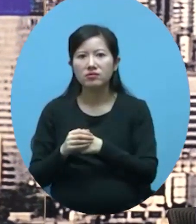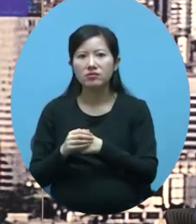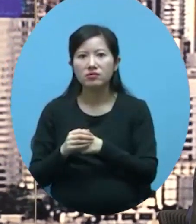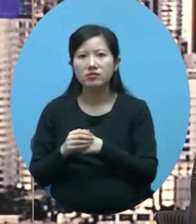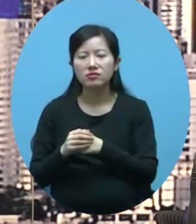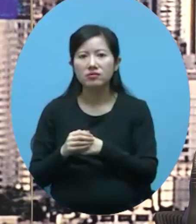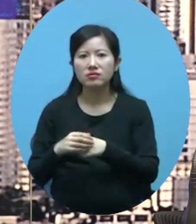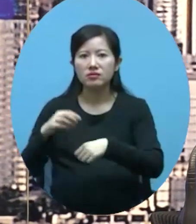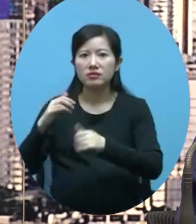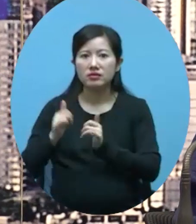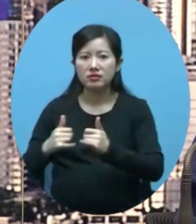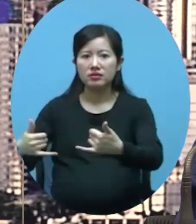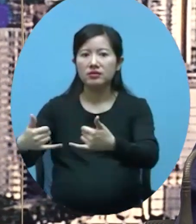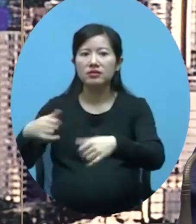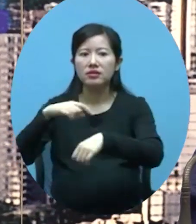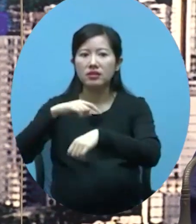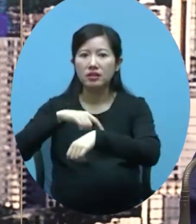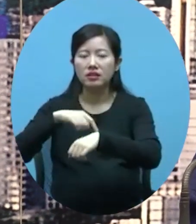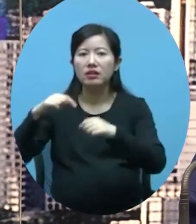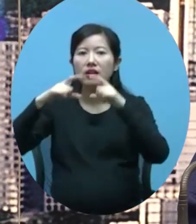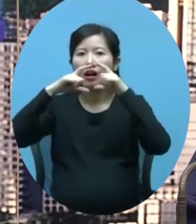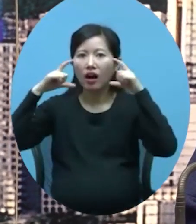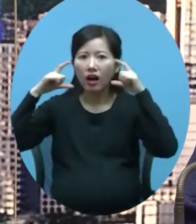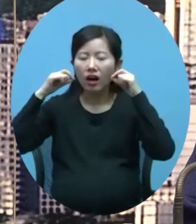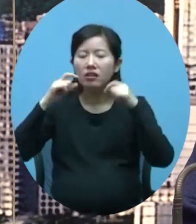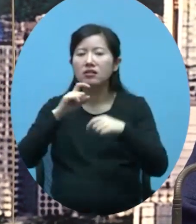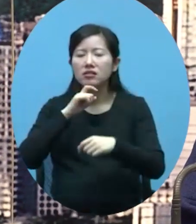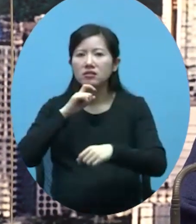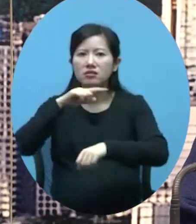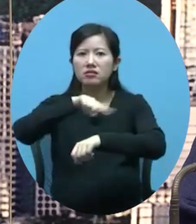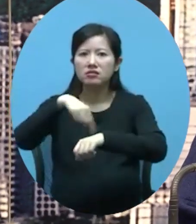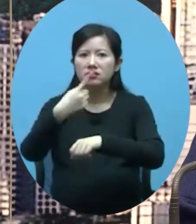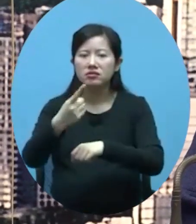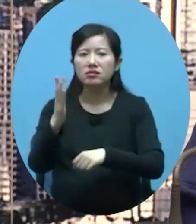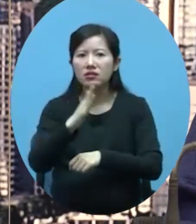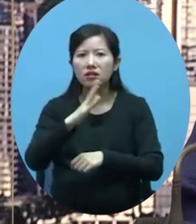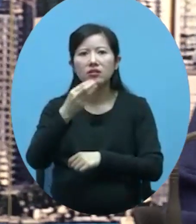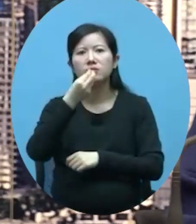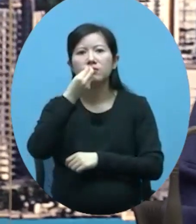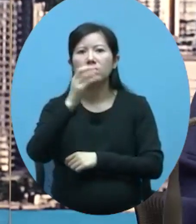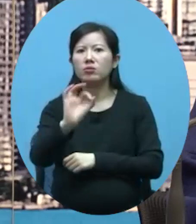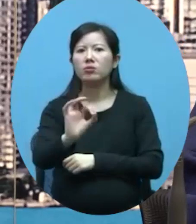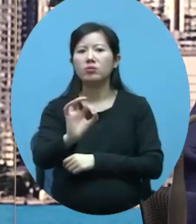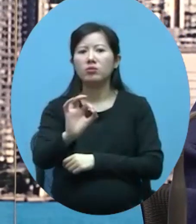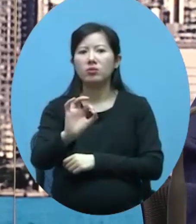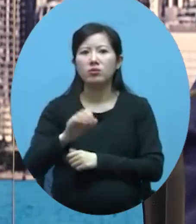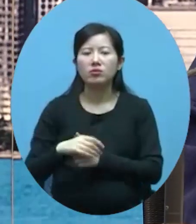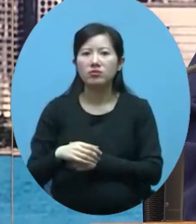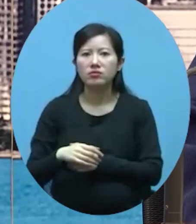for around one hour they did not have meal together but we are trying to contacting all her friends to check